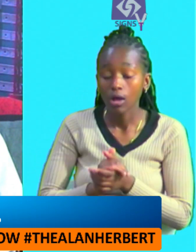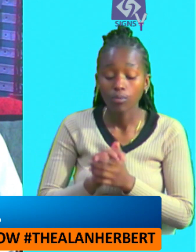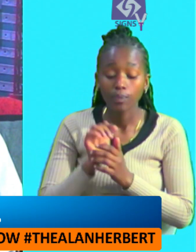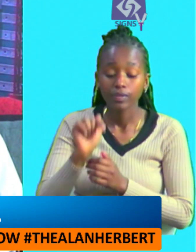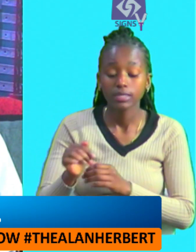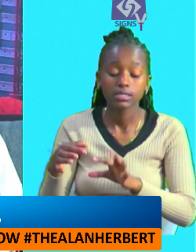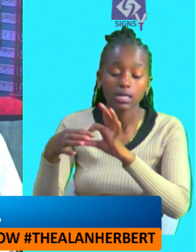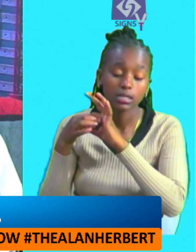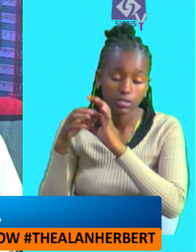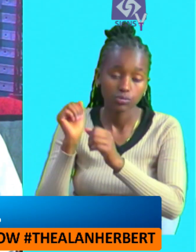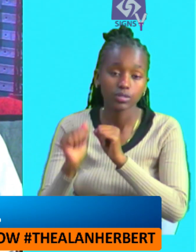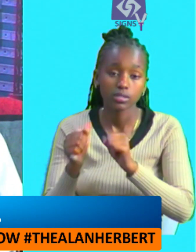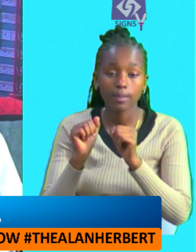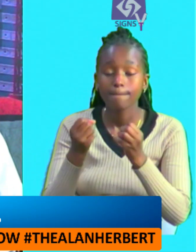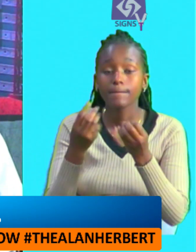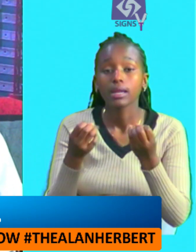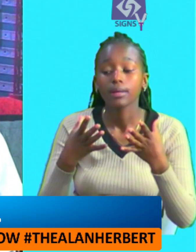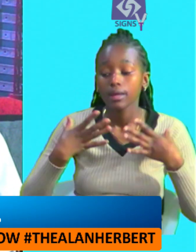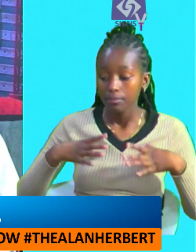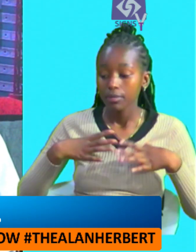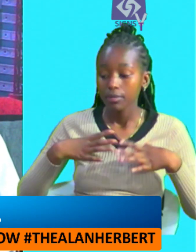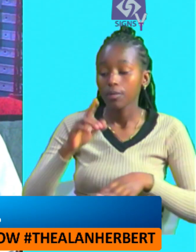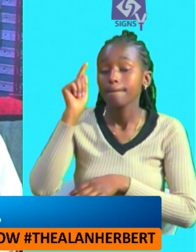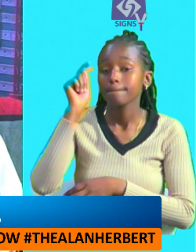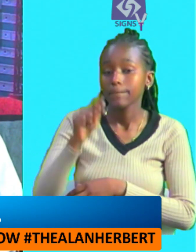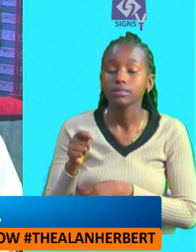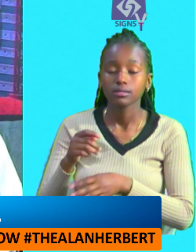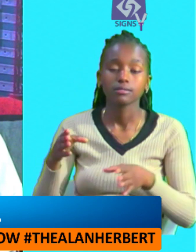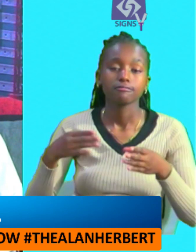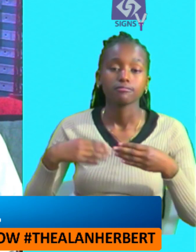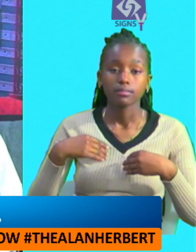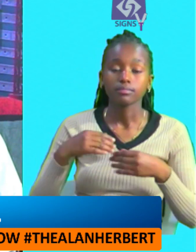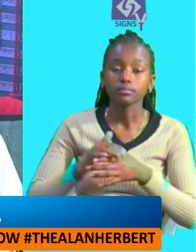people say crazy things. Yeah, and for